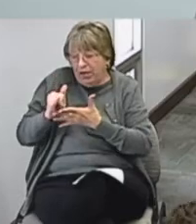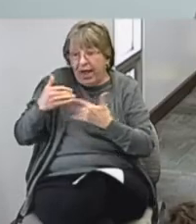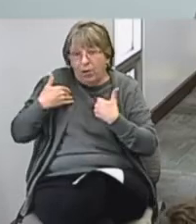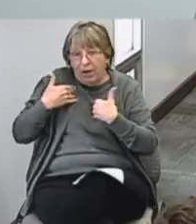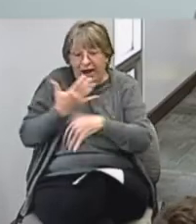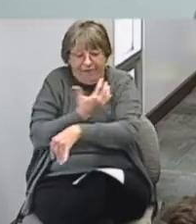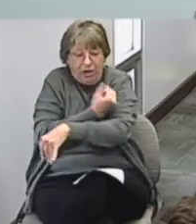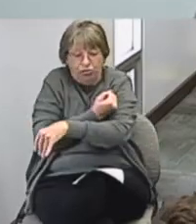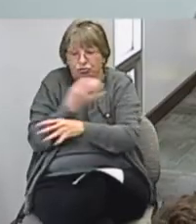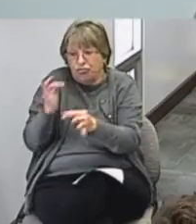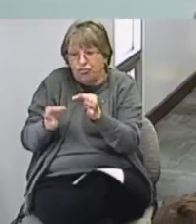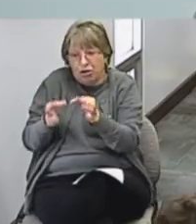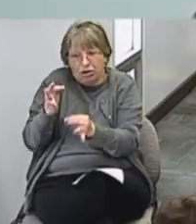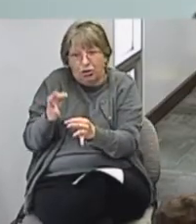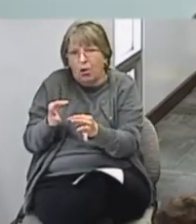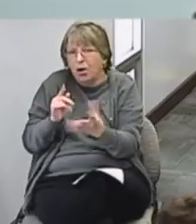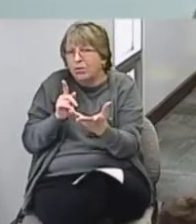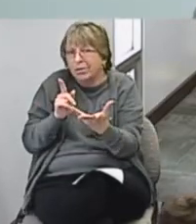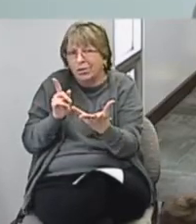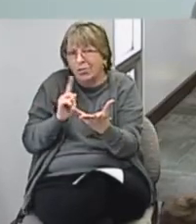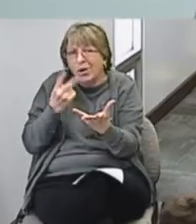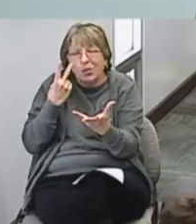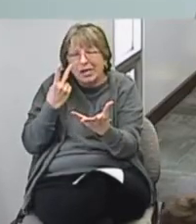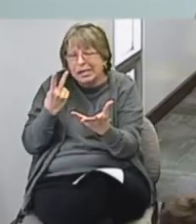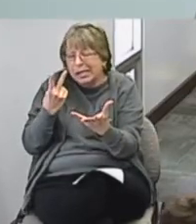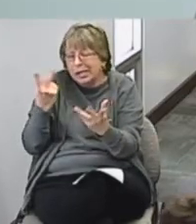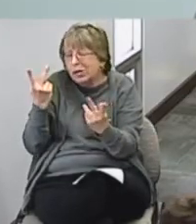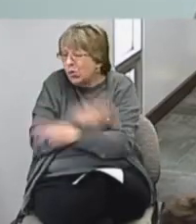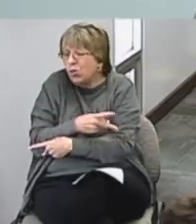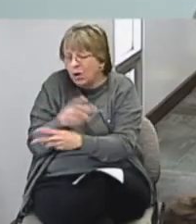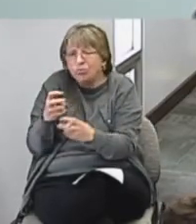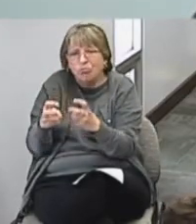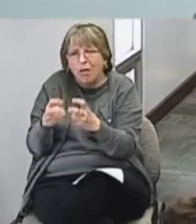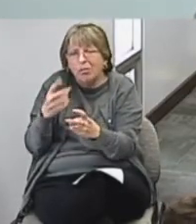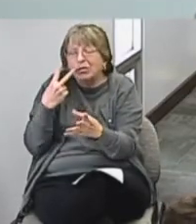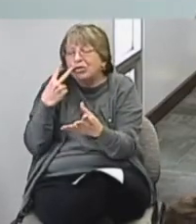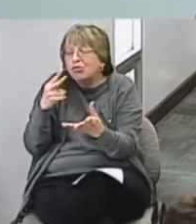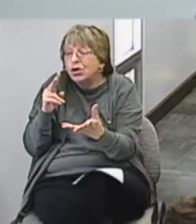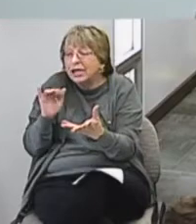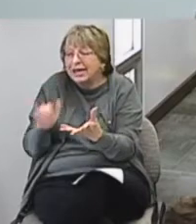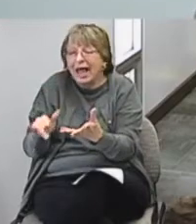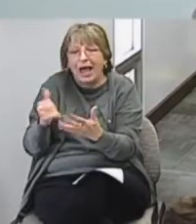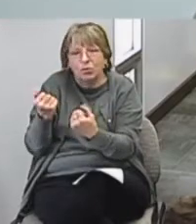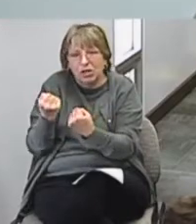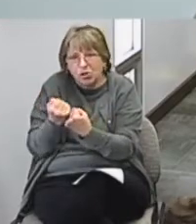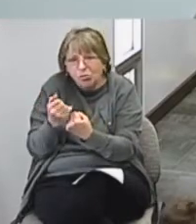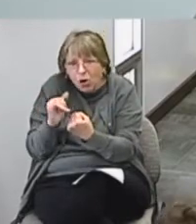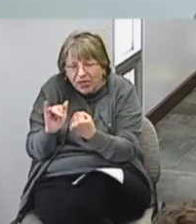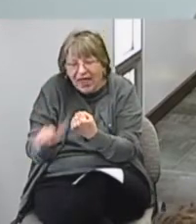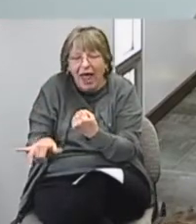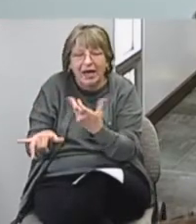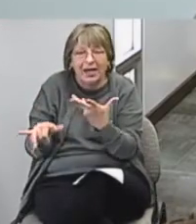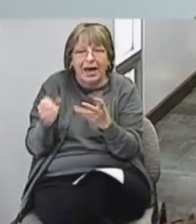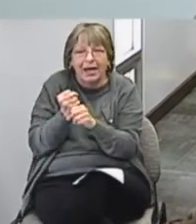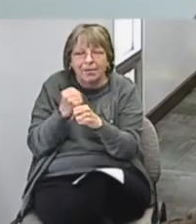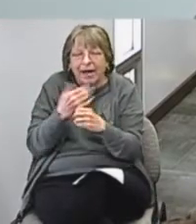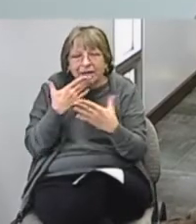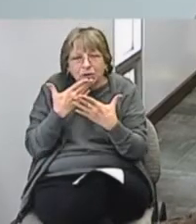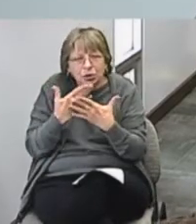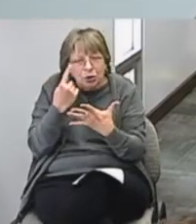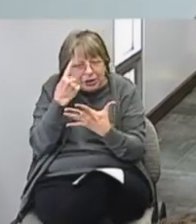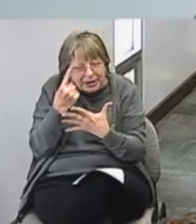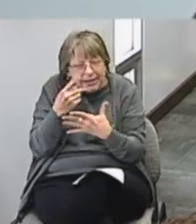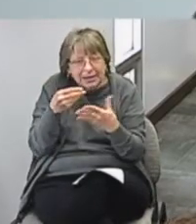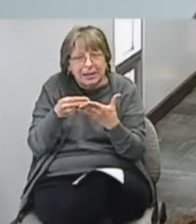some of the most intensive problems. So we look at those and support those, and it makes good sense to spend the funds in